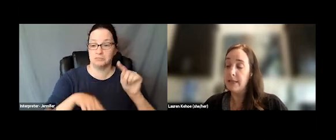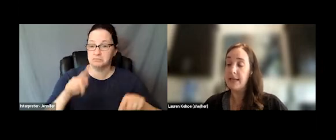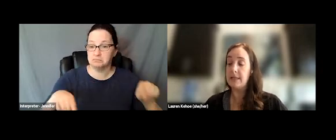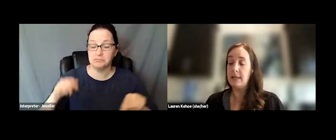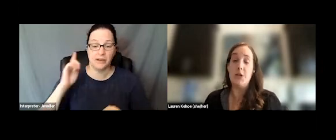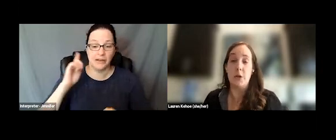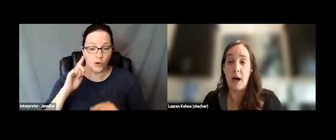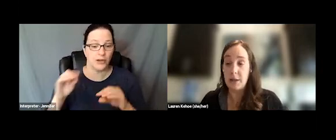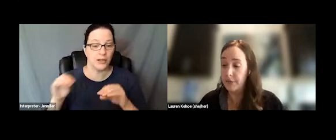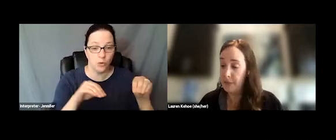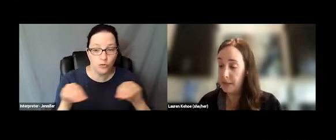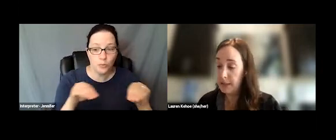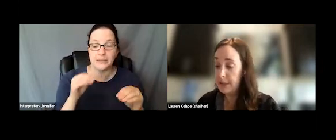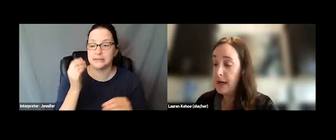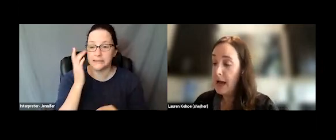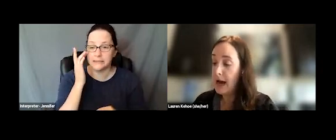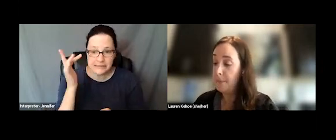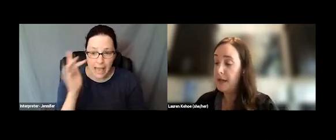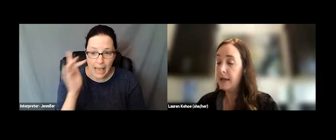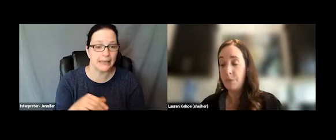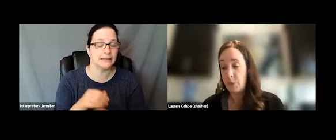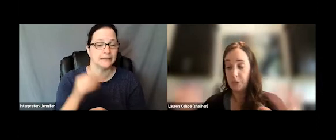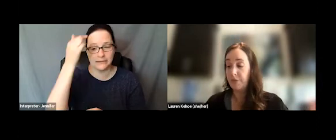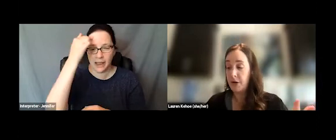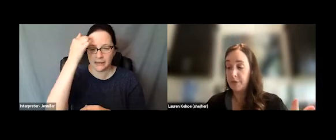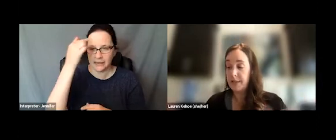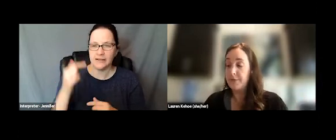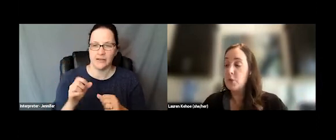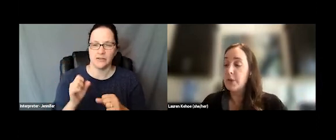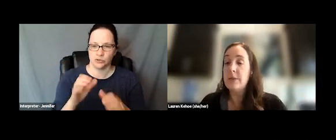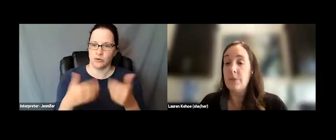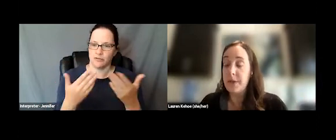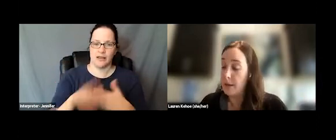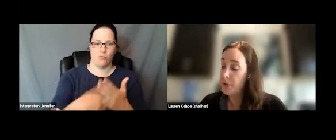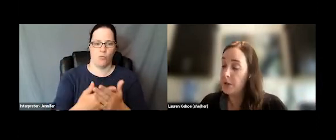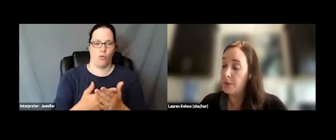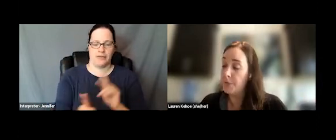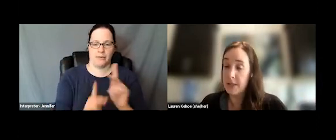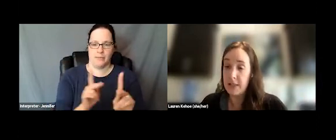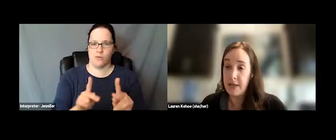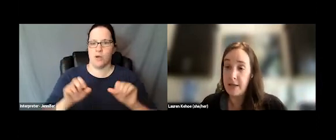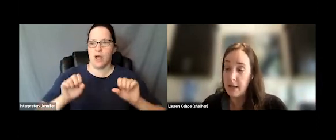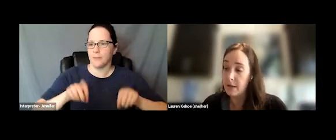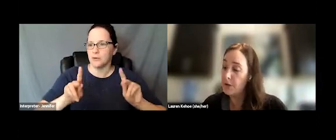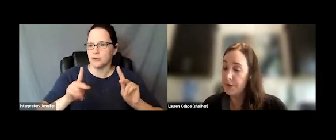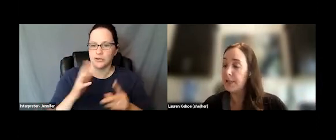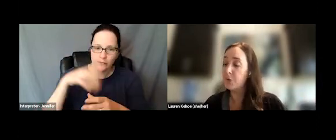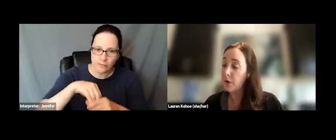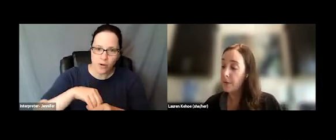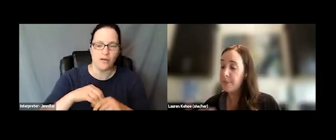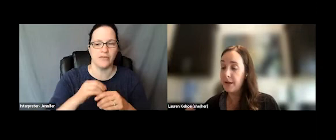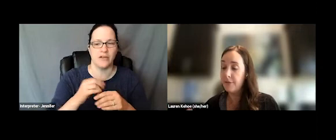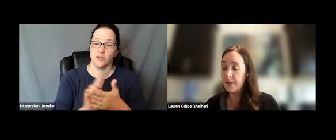movement, sight, and/or cognitive abilities. And we want to provide all of these individuals with an opportunity to participate in the